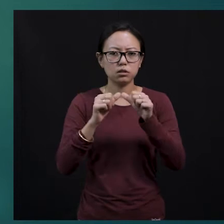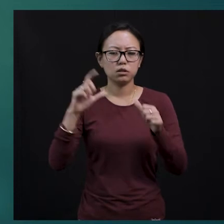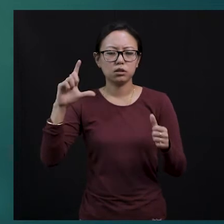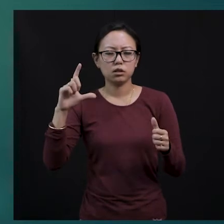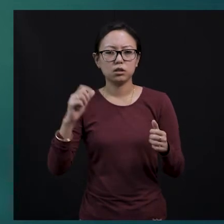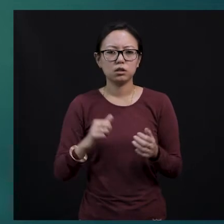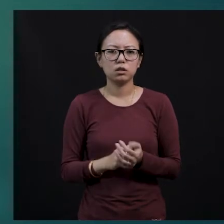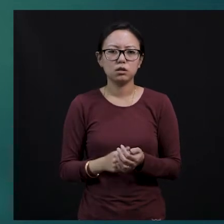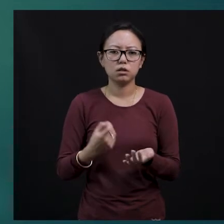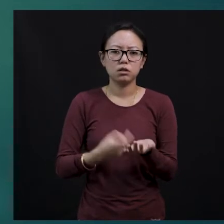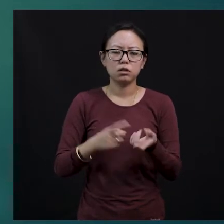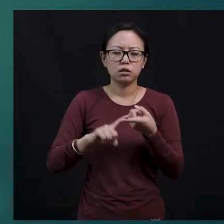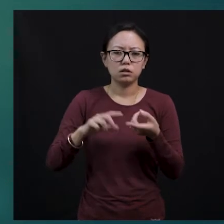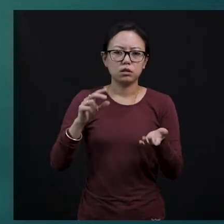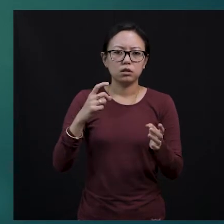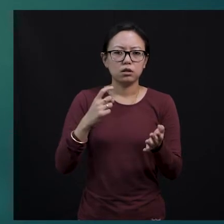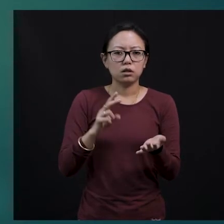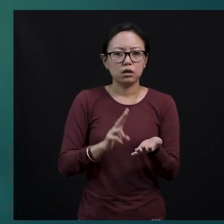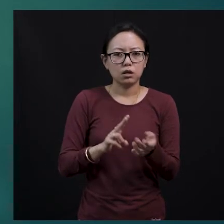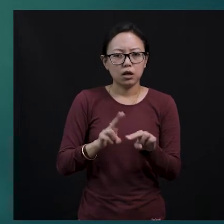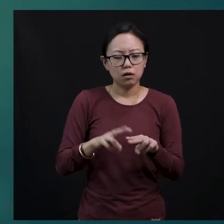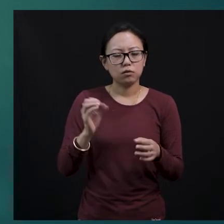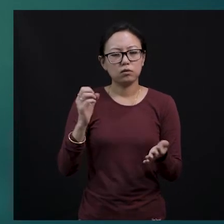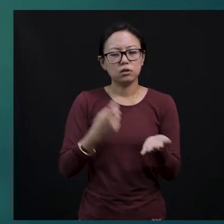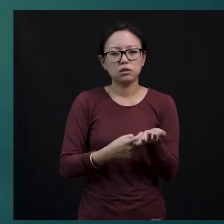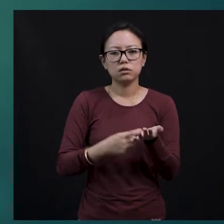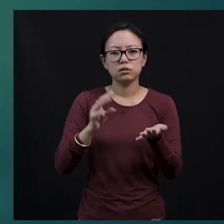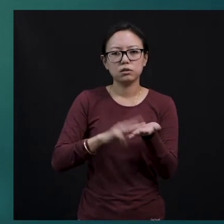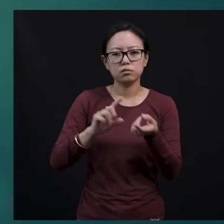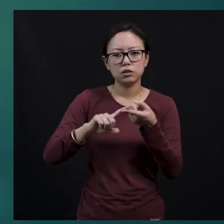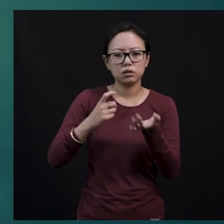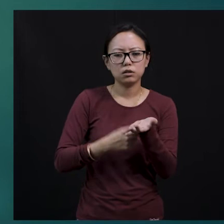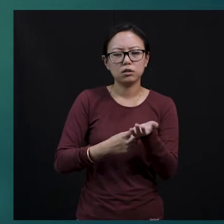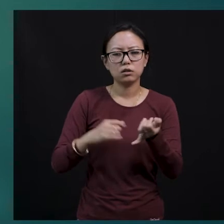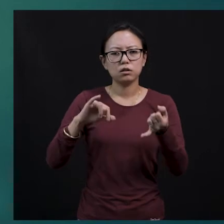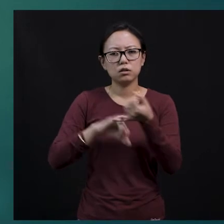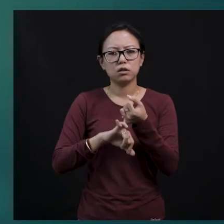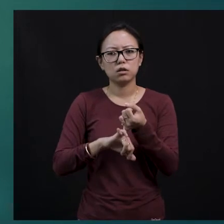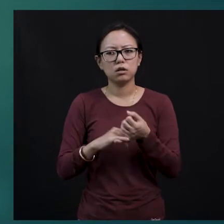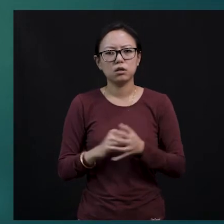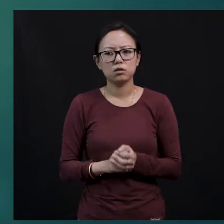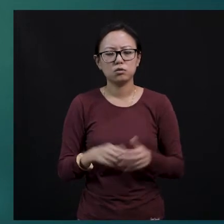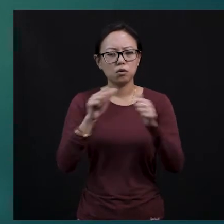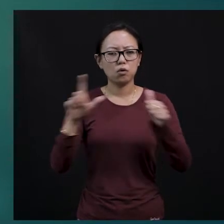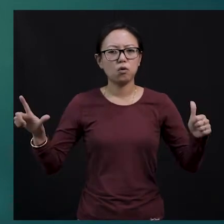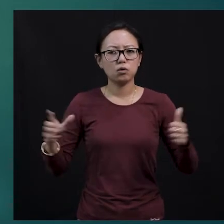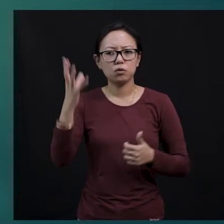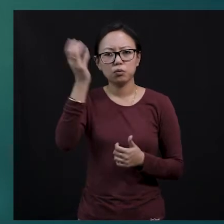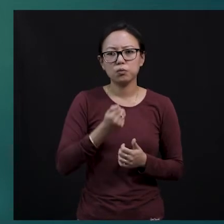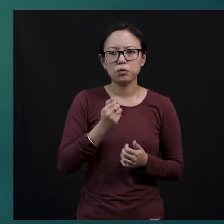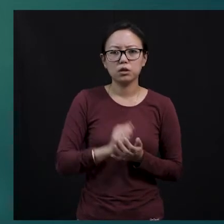laws so that the Indian society could progress. So Periyar was also one of them who was only looking for